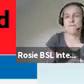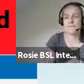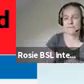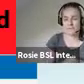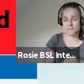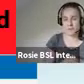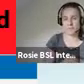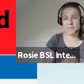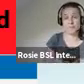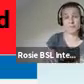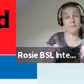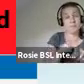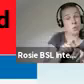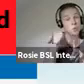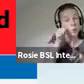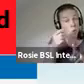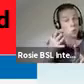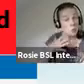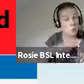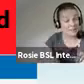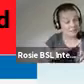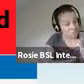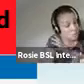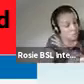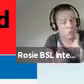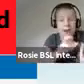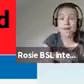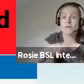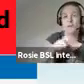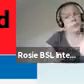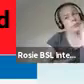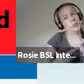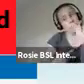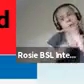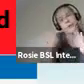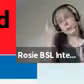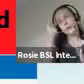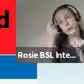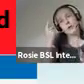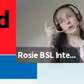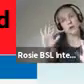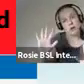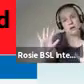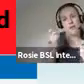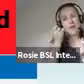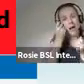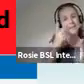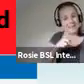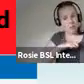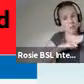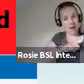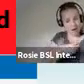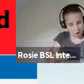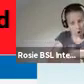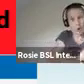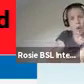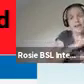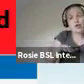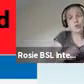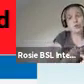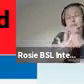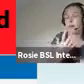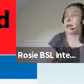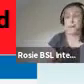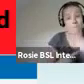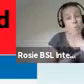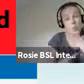know that we need empowered communities. They actually do understand the reasons why early childhood development is important